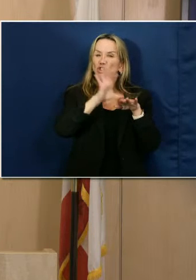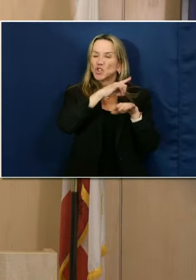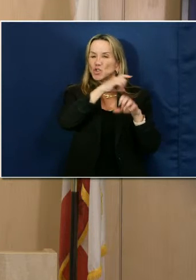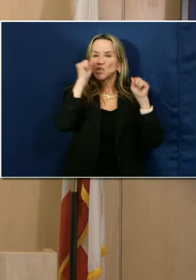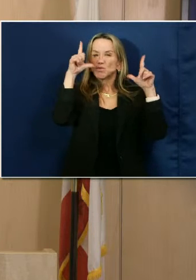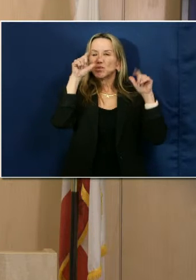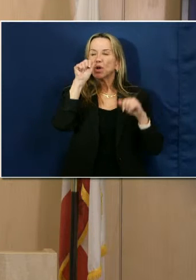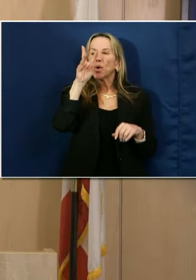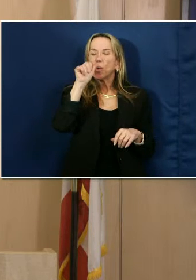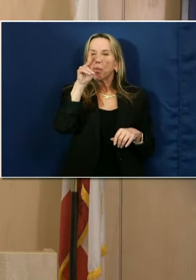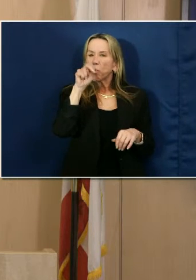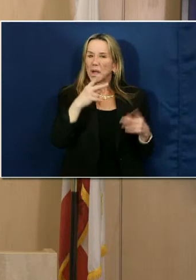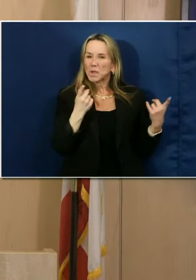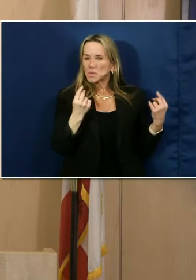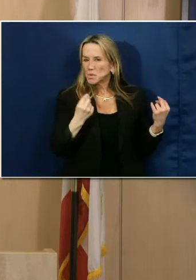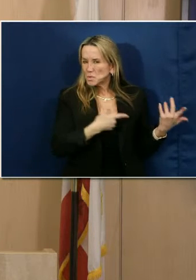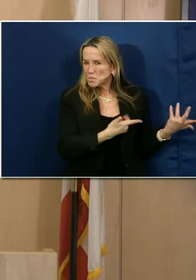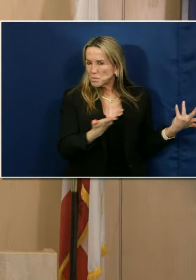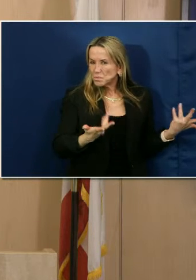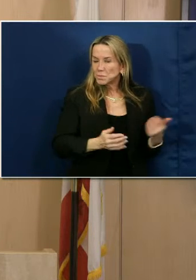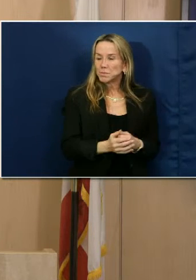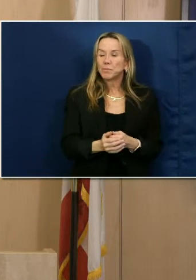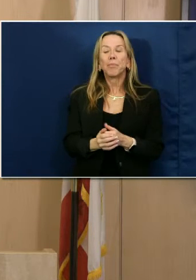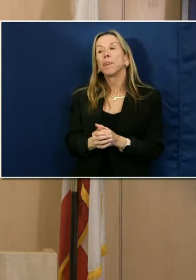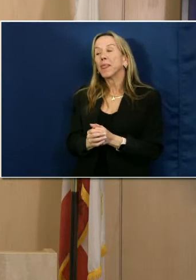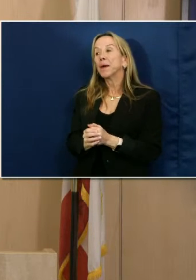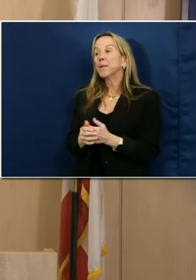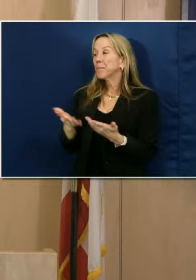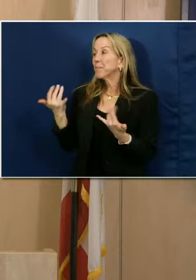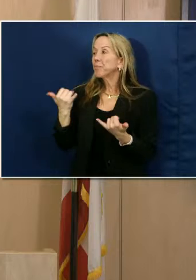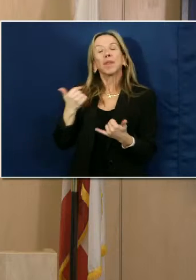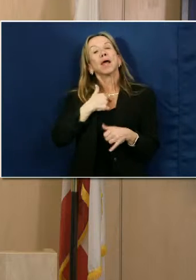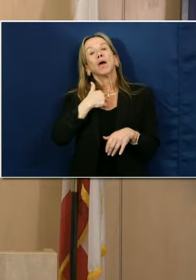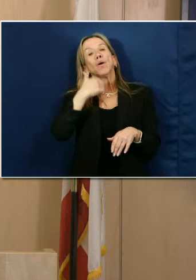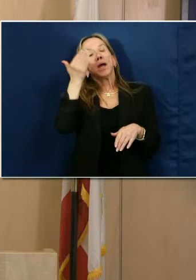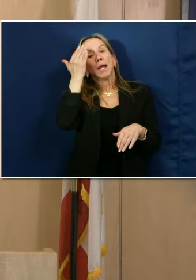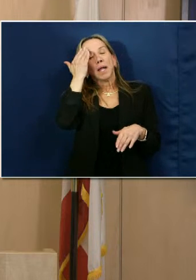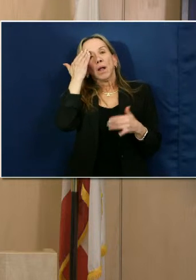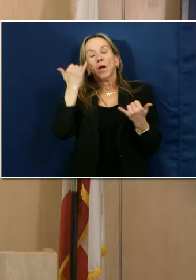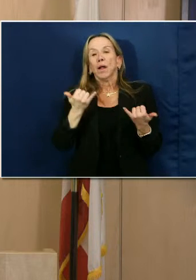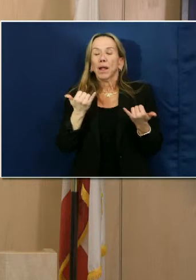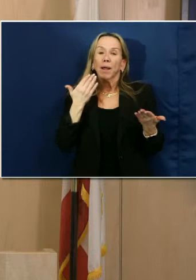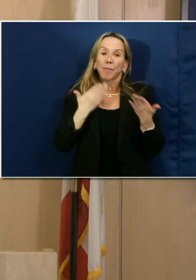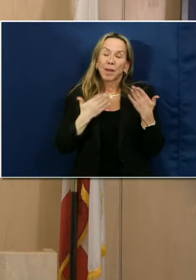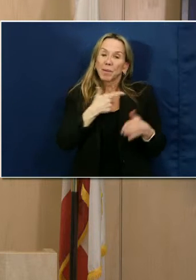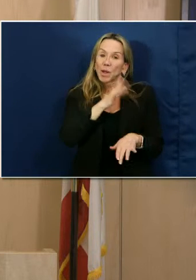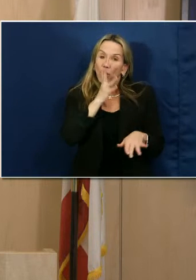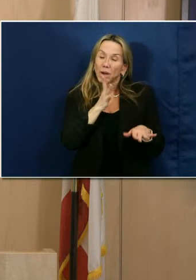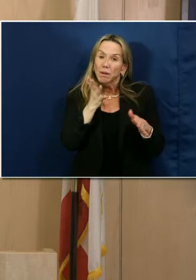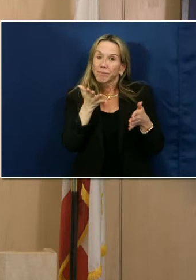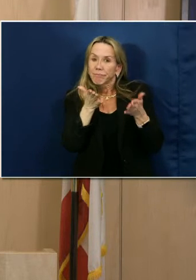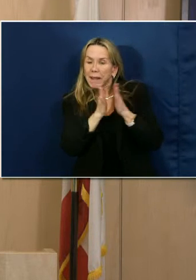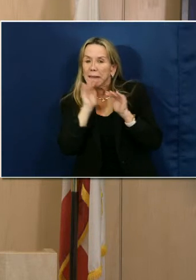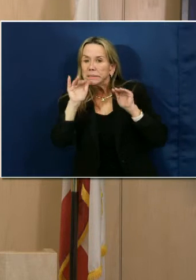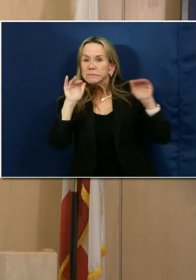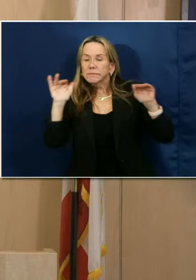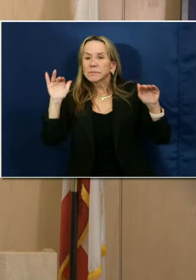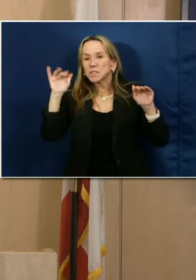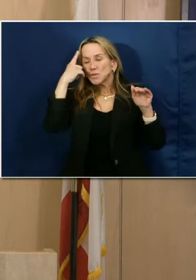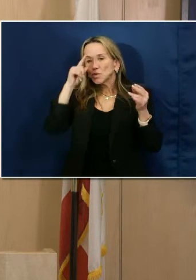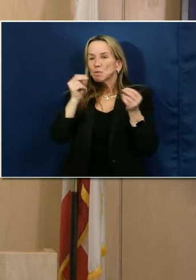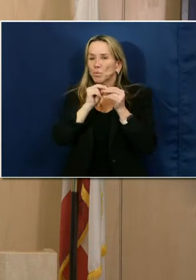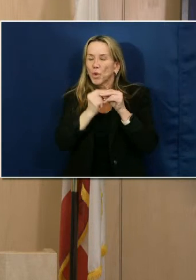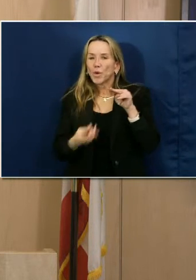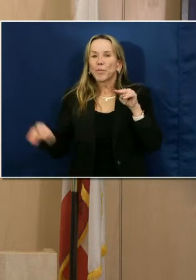of California. We expect it's possible they may have some additional measures come out sometime this week, but we'll continue to look to them for guidance